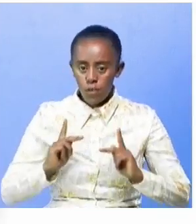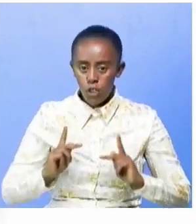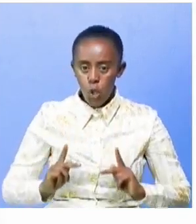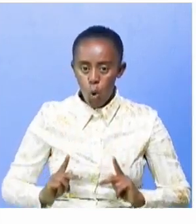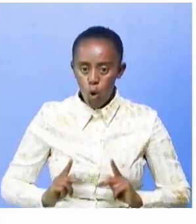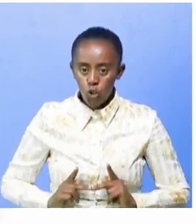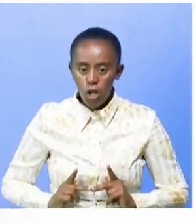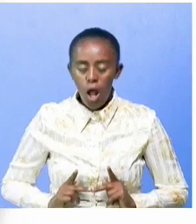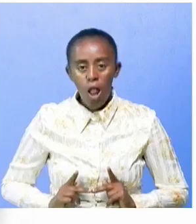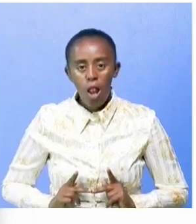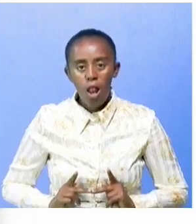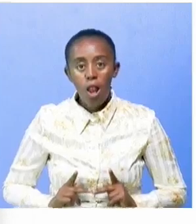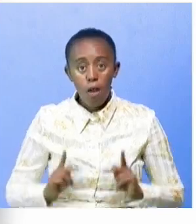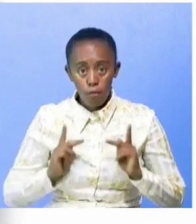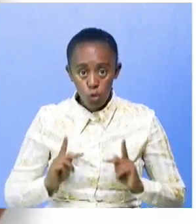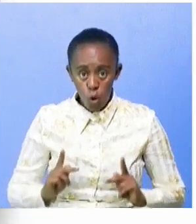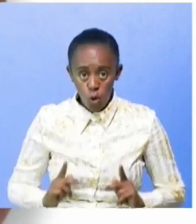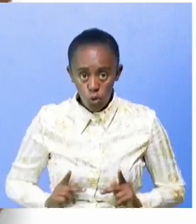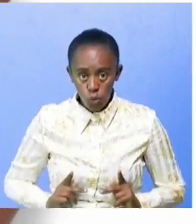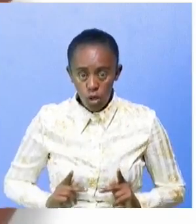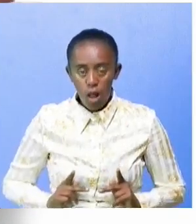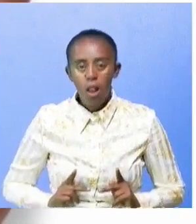physiological,